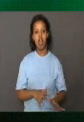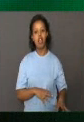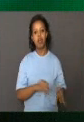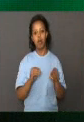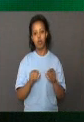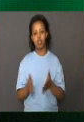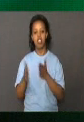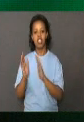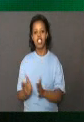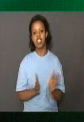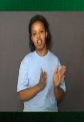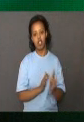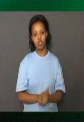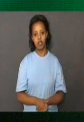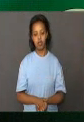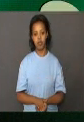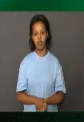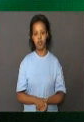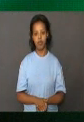Students, let's get ready.